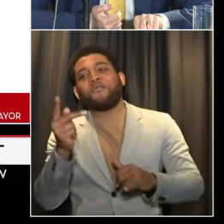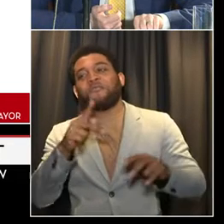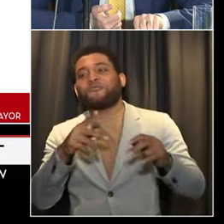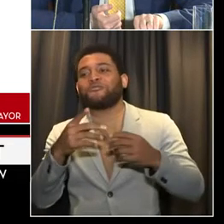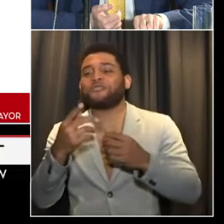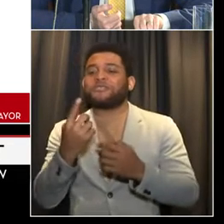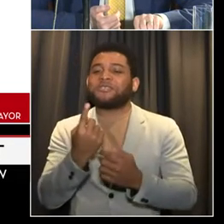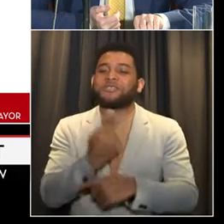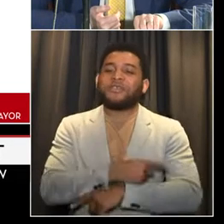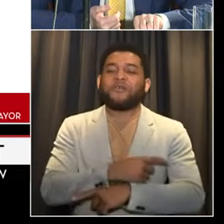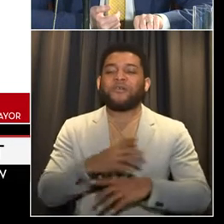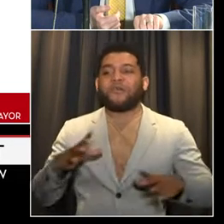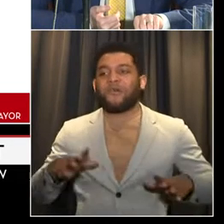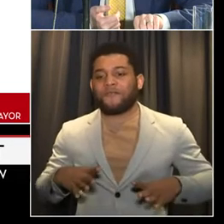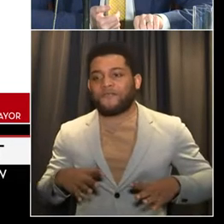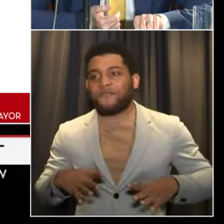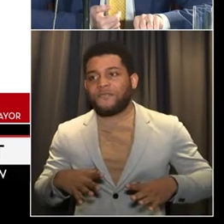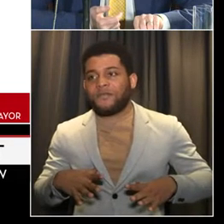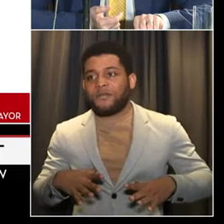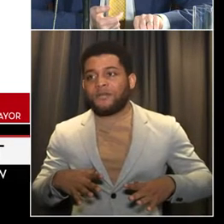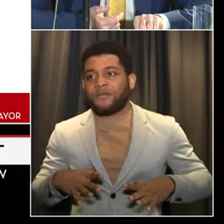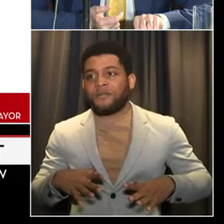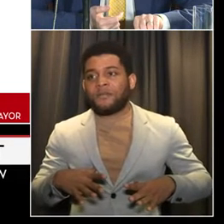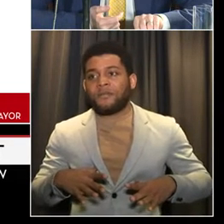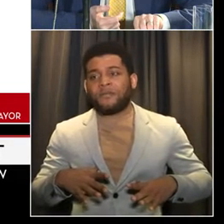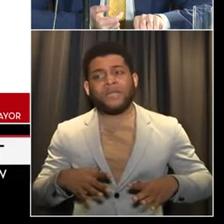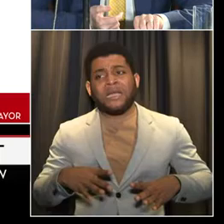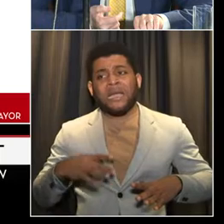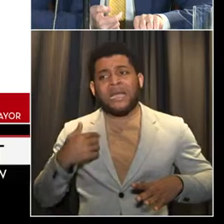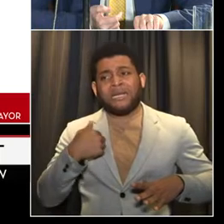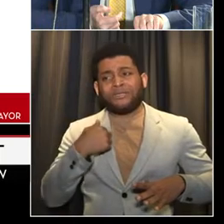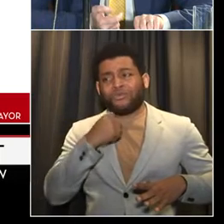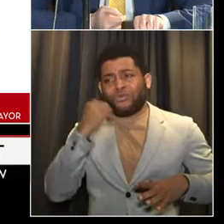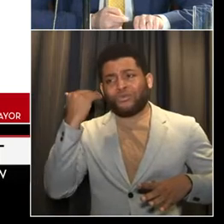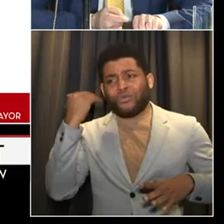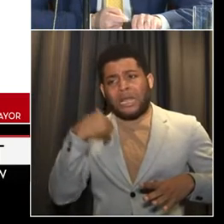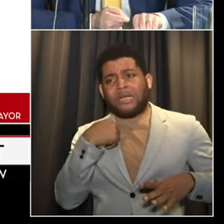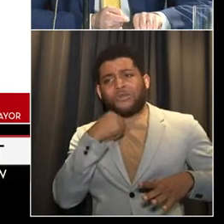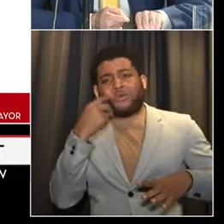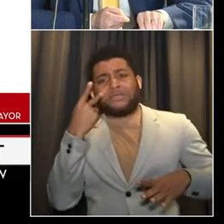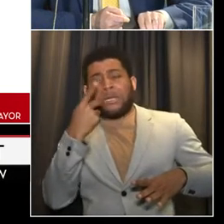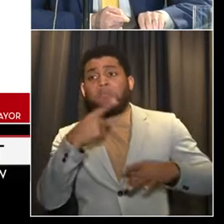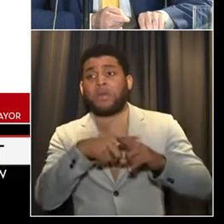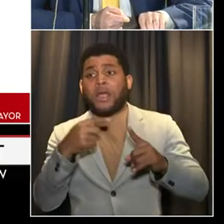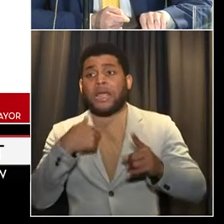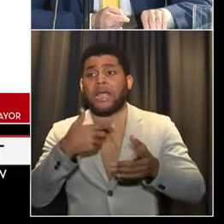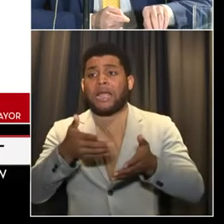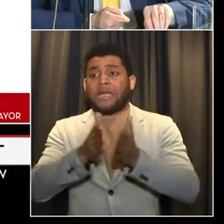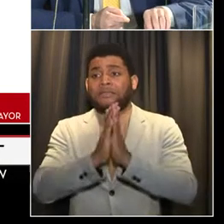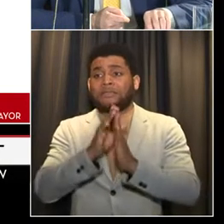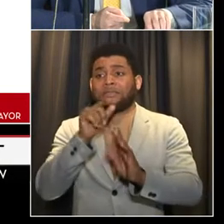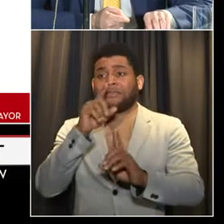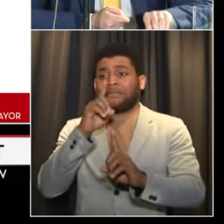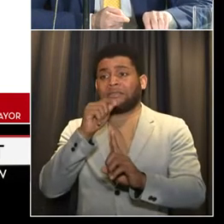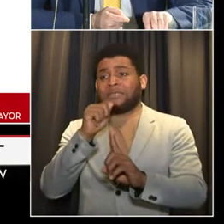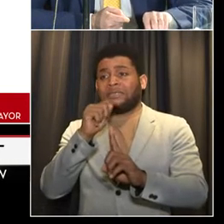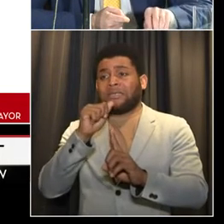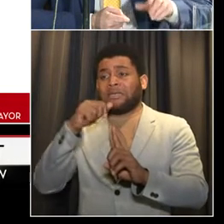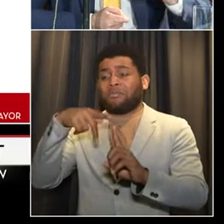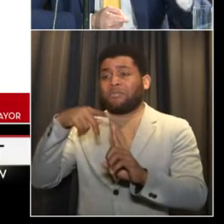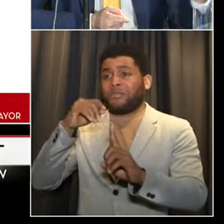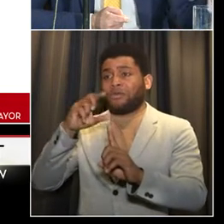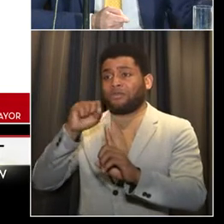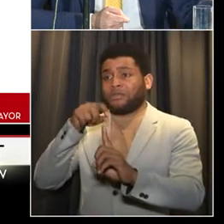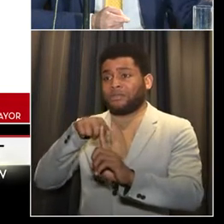youth. And I didn't know what I'd see, but I asked for some data polls, and I'll sort of walk through, because as the deputy mayor said,